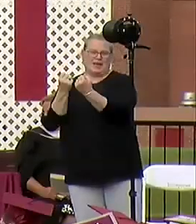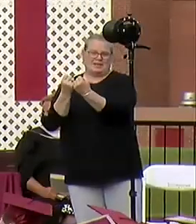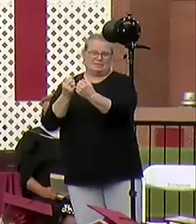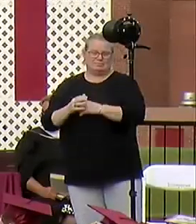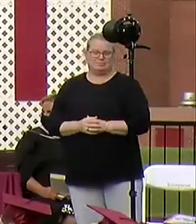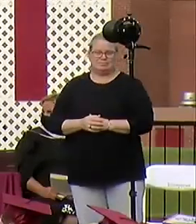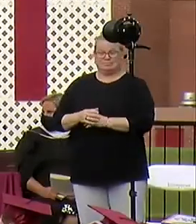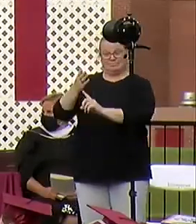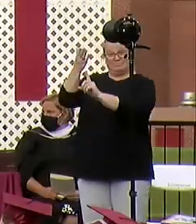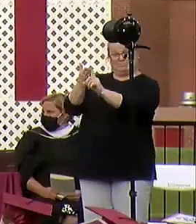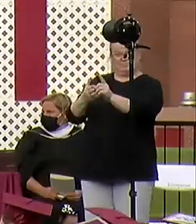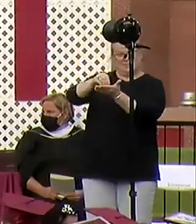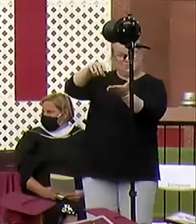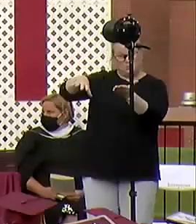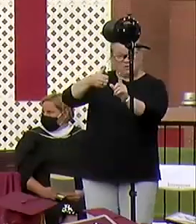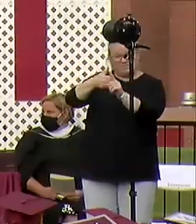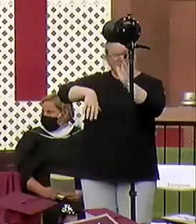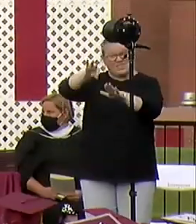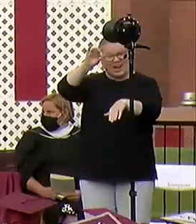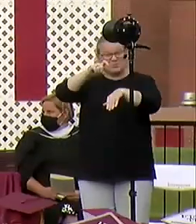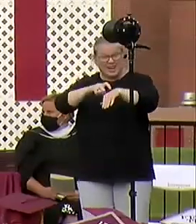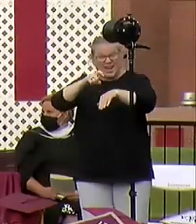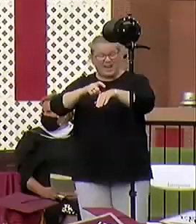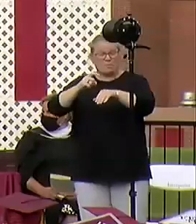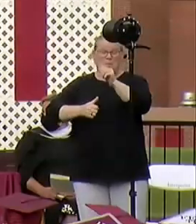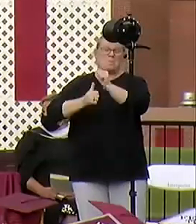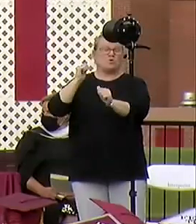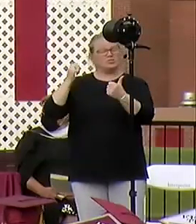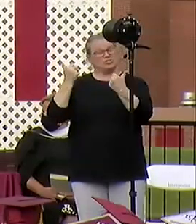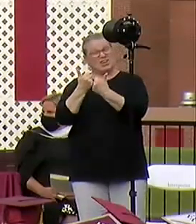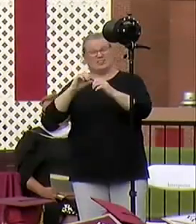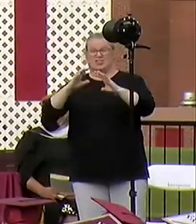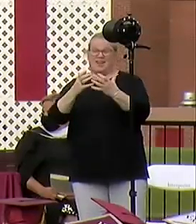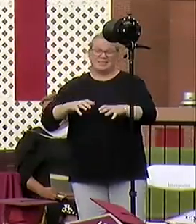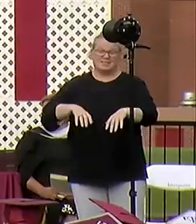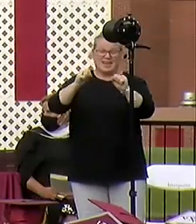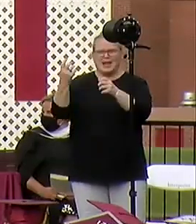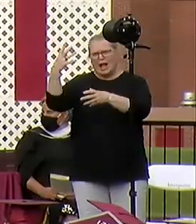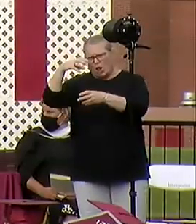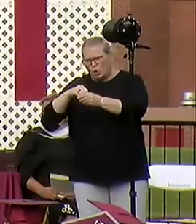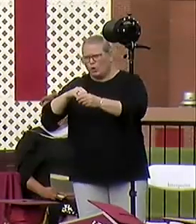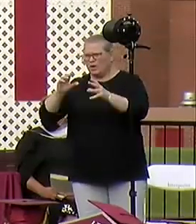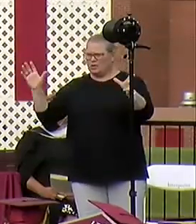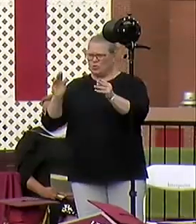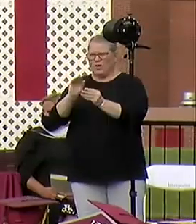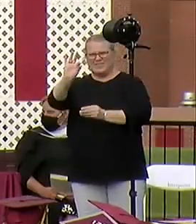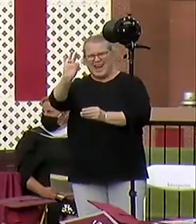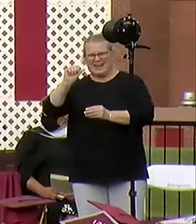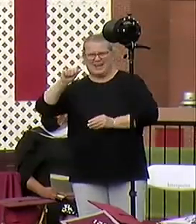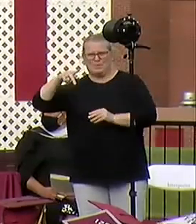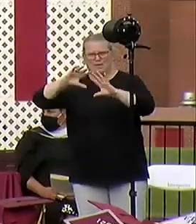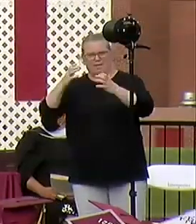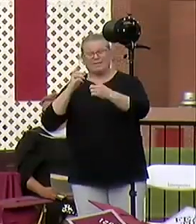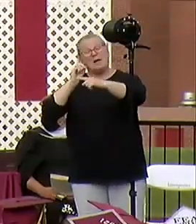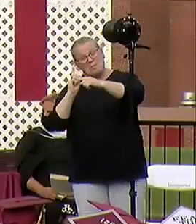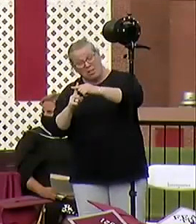this student found time not only to take our most challenging classes, including nine APs, but to excel at